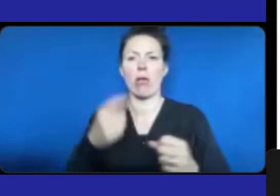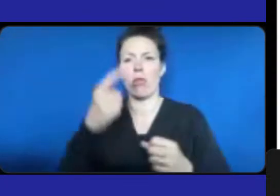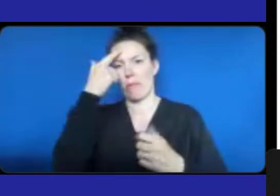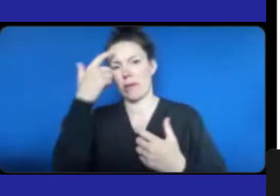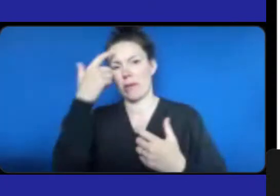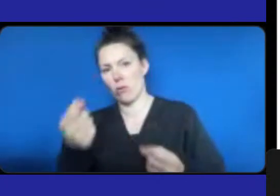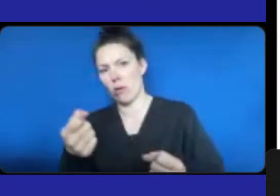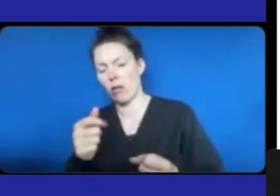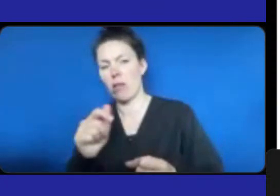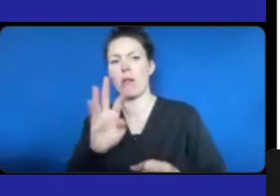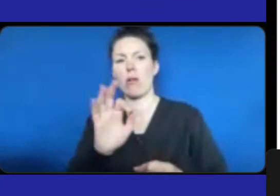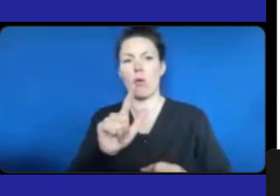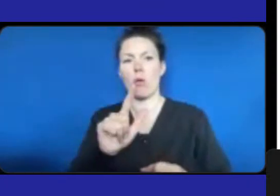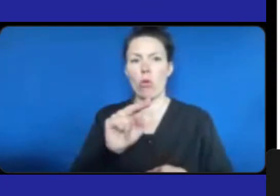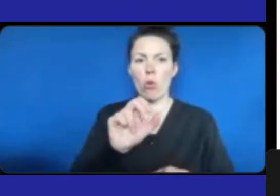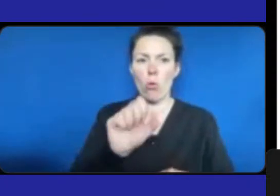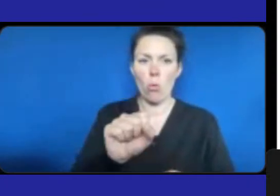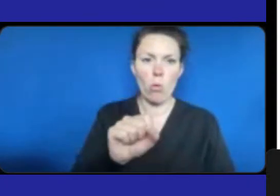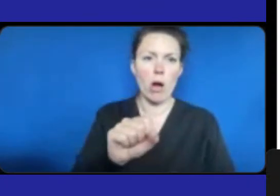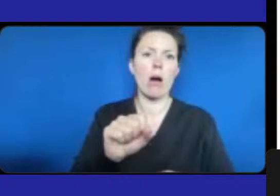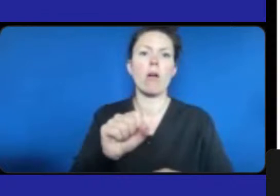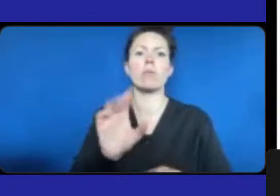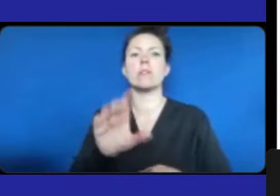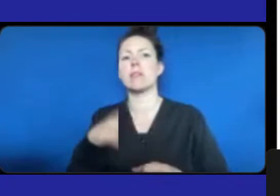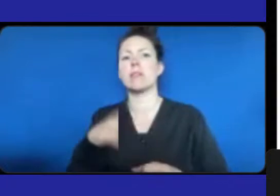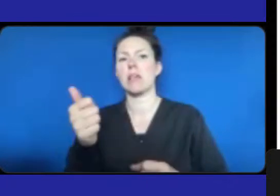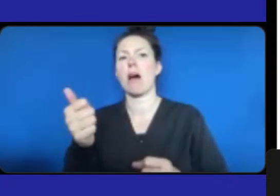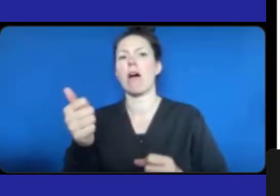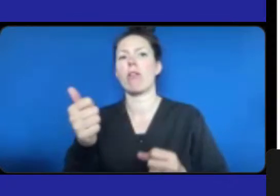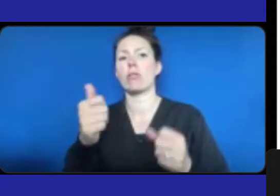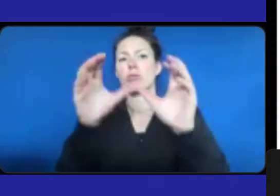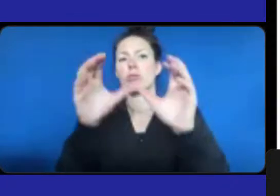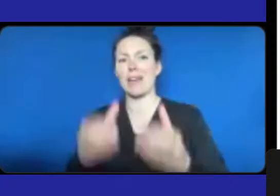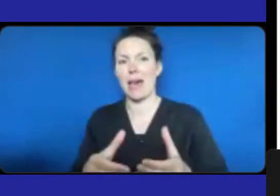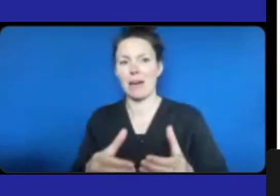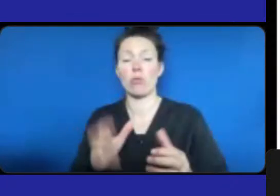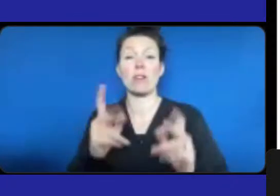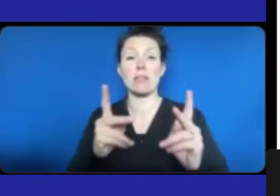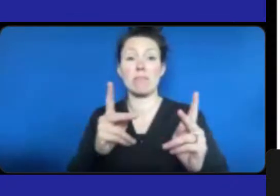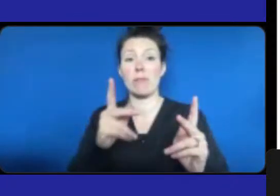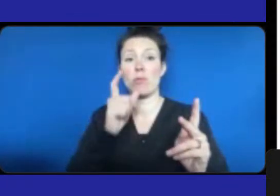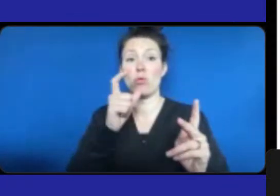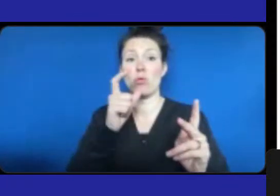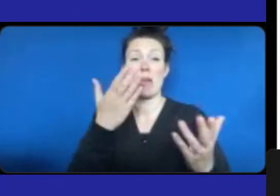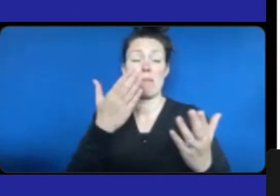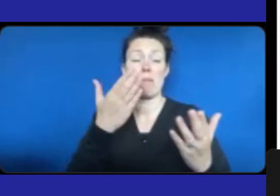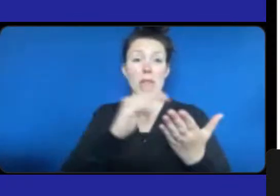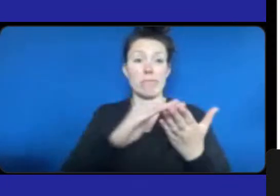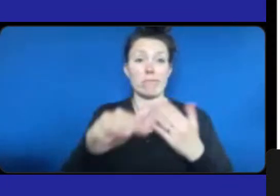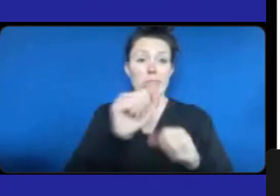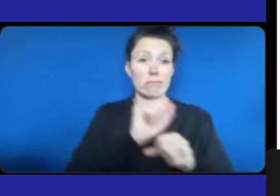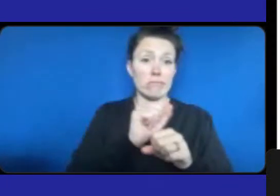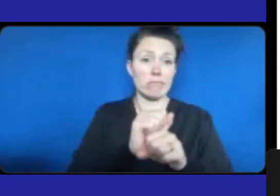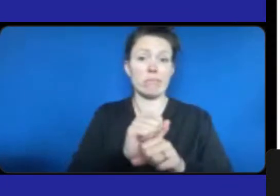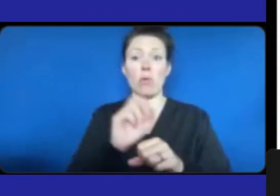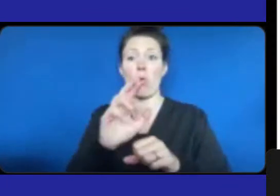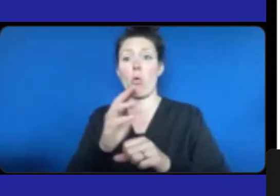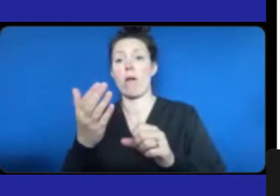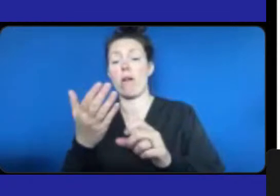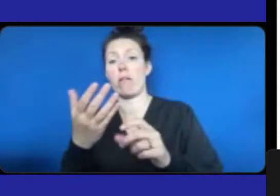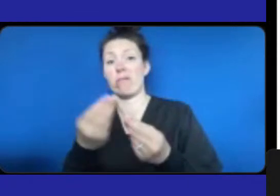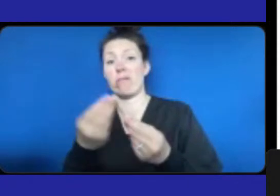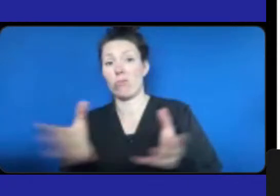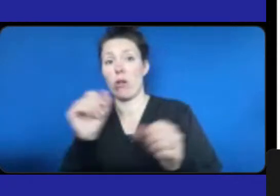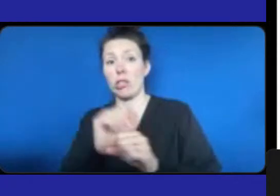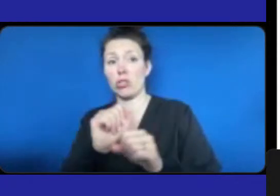social needs. A lot of the qualitative discusses people losing their jobs, people even leaving their homes during COVID. And we need to honor